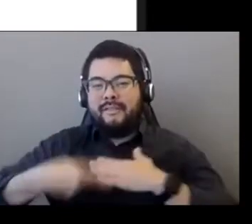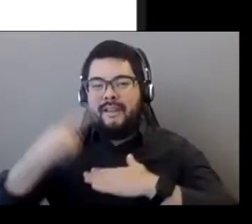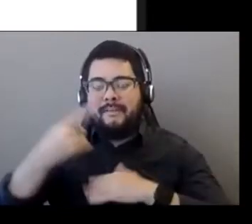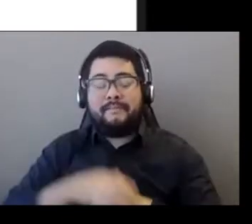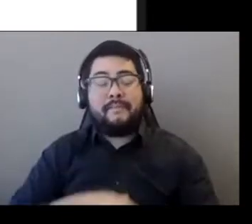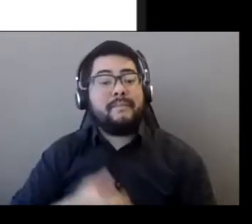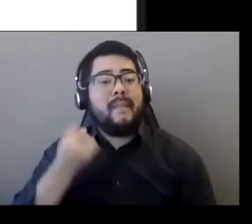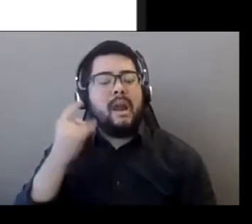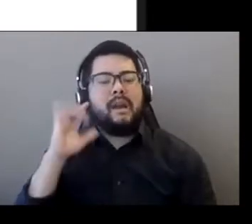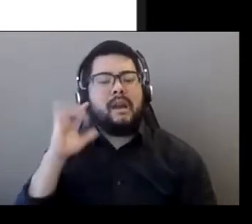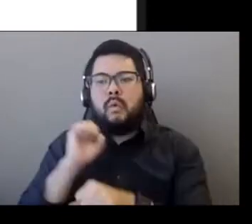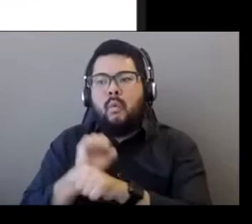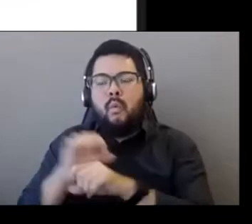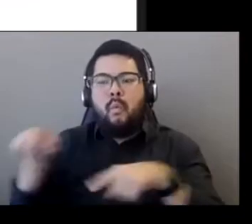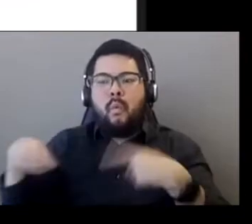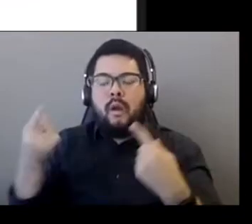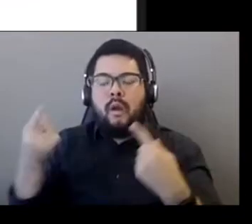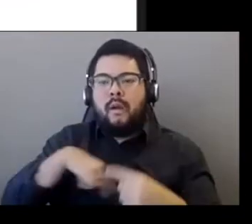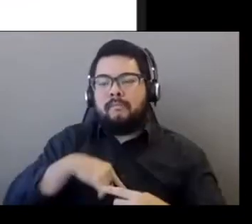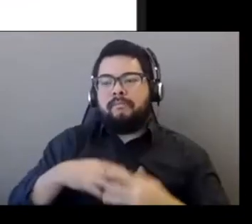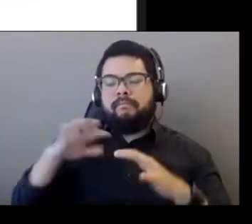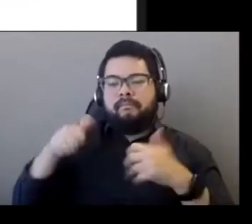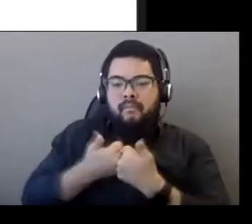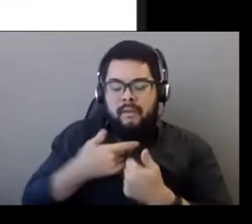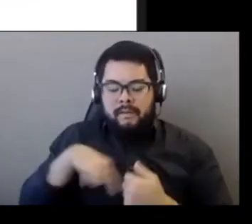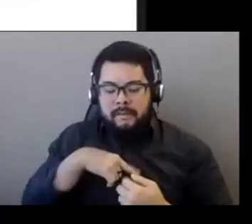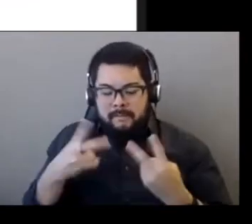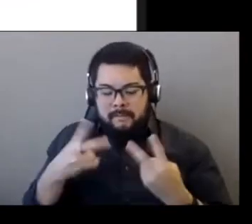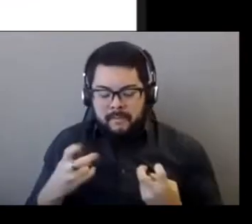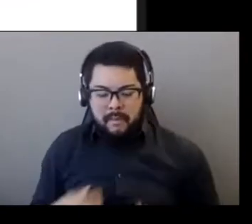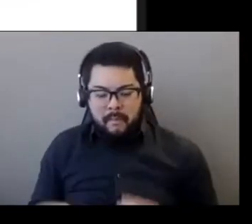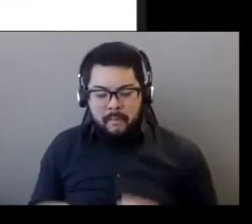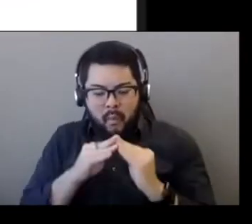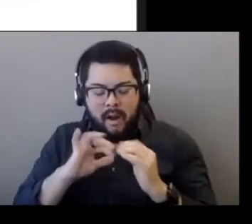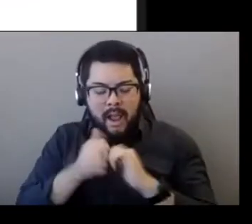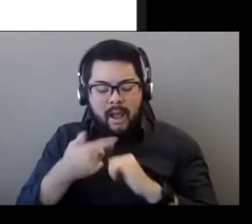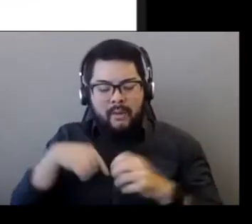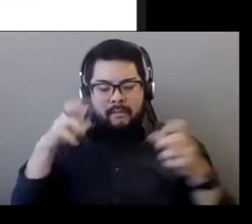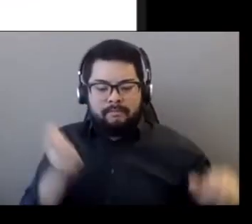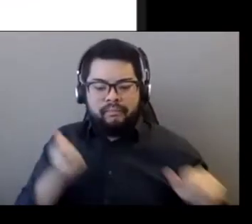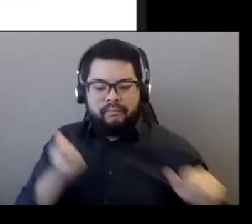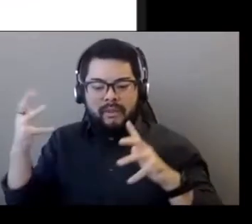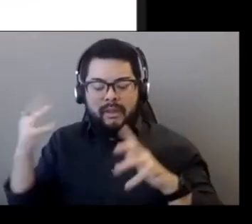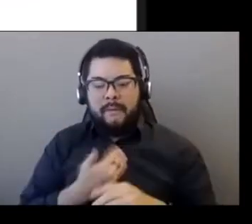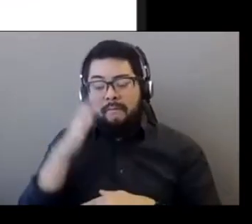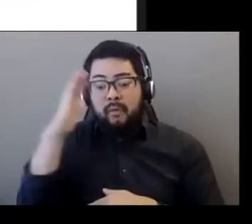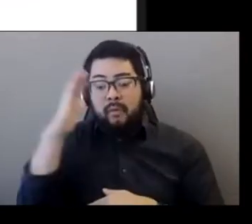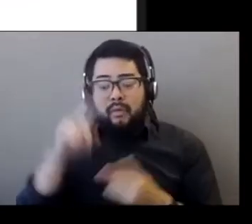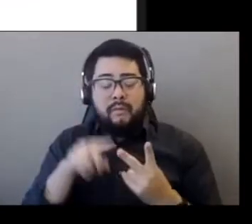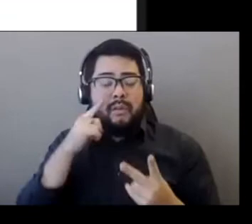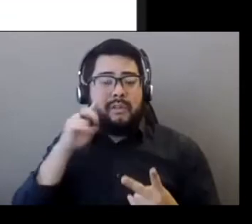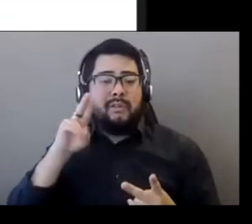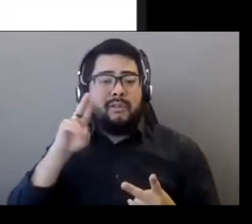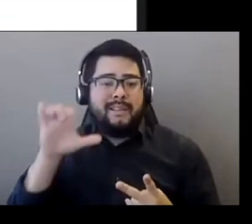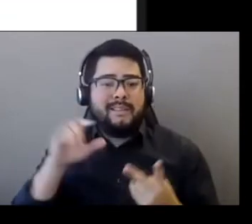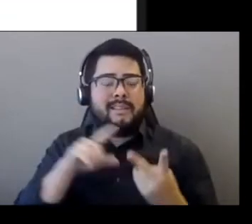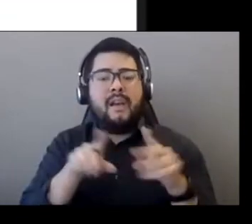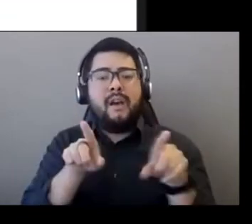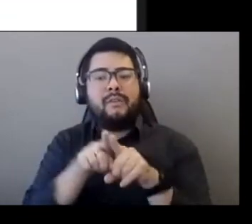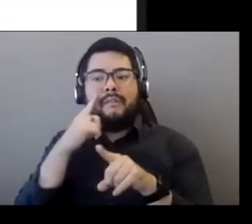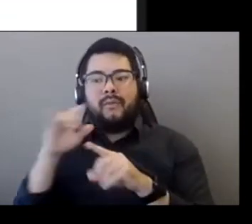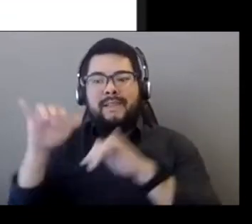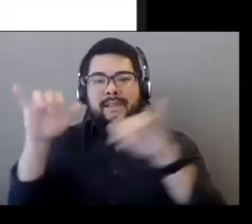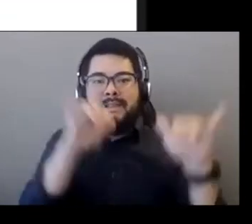really challenges us to think deeply about our struggles for an abolitionist future at UIC, as connected to similar struggles